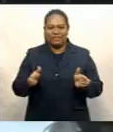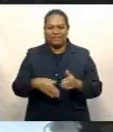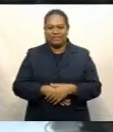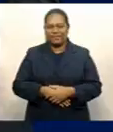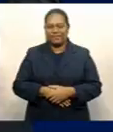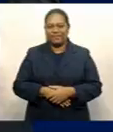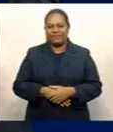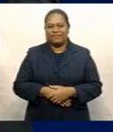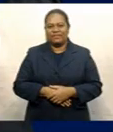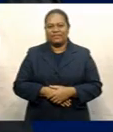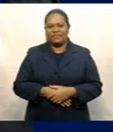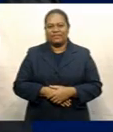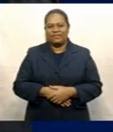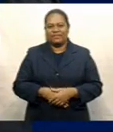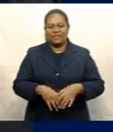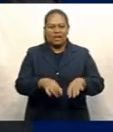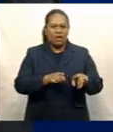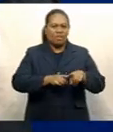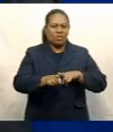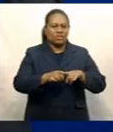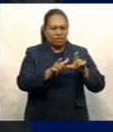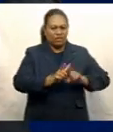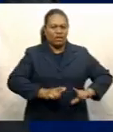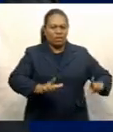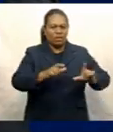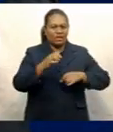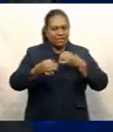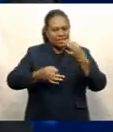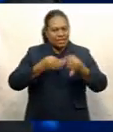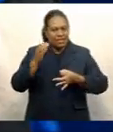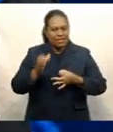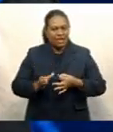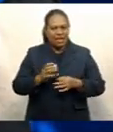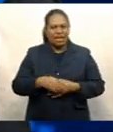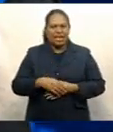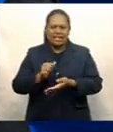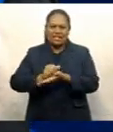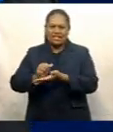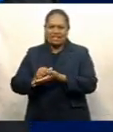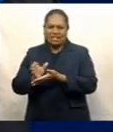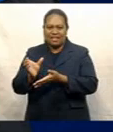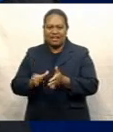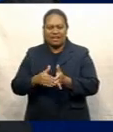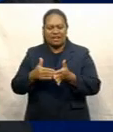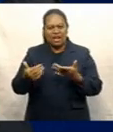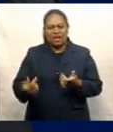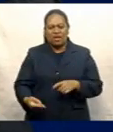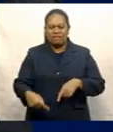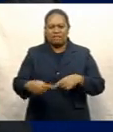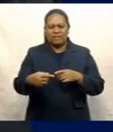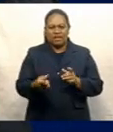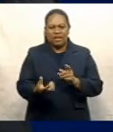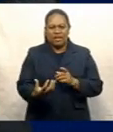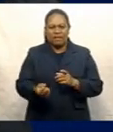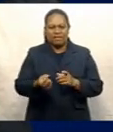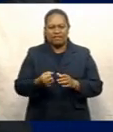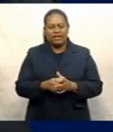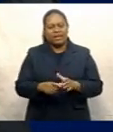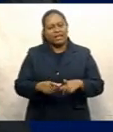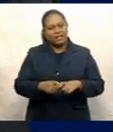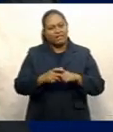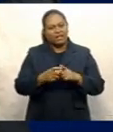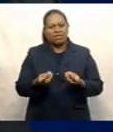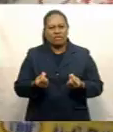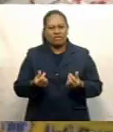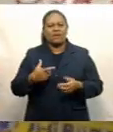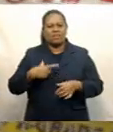FBC News. Many local music artists and vendors of the rock market are facing financial constraints due to the hardships caused